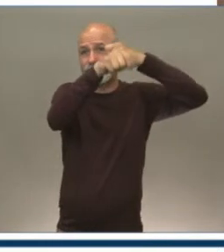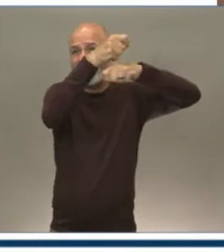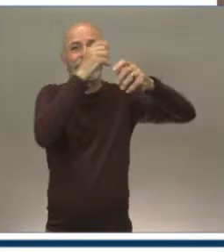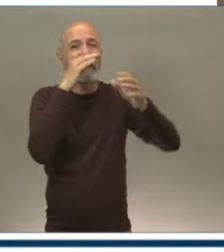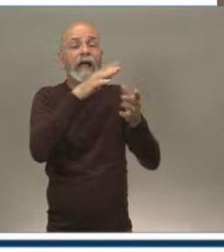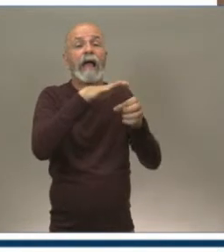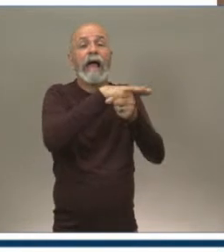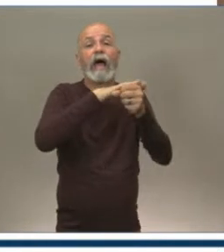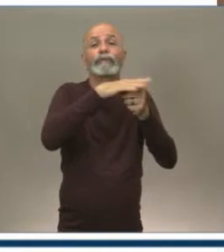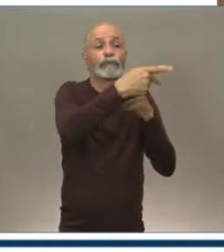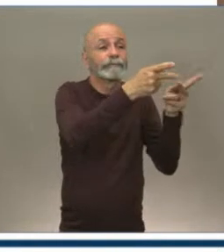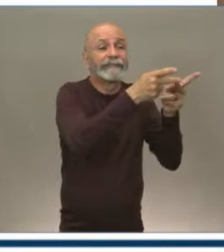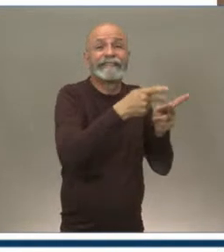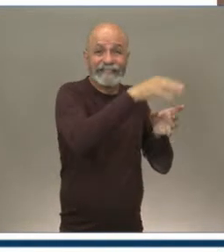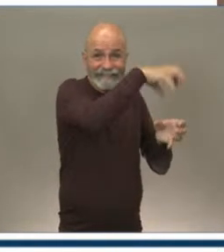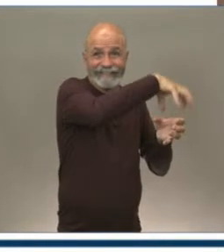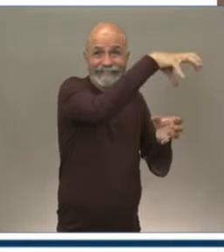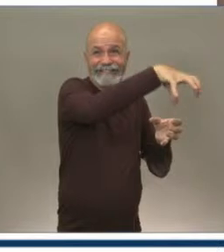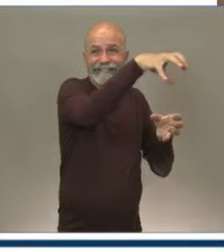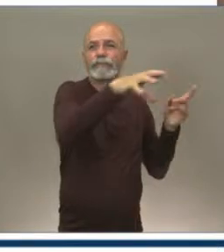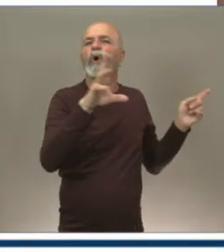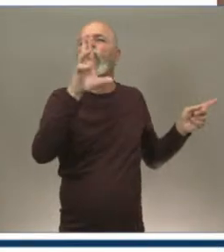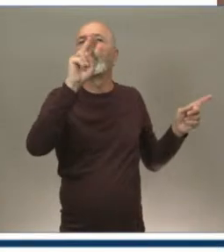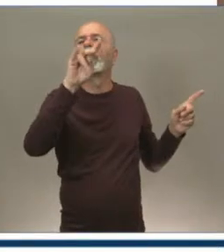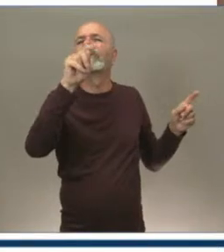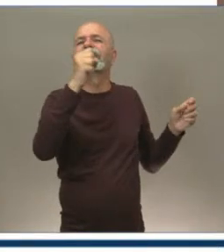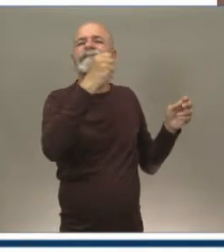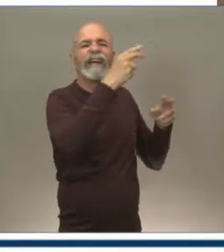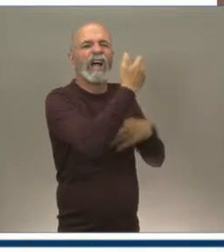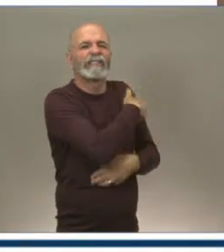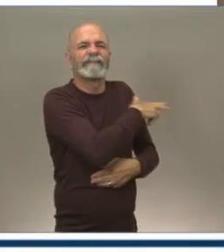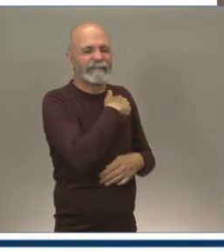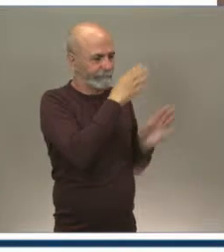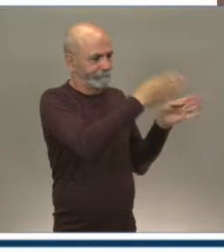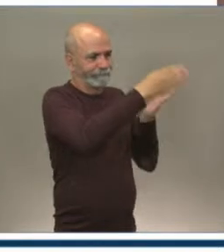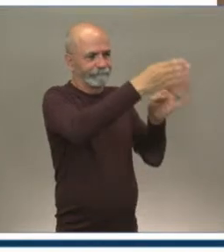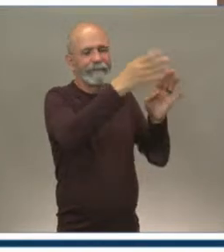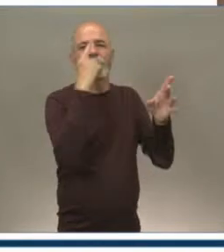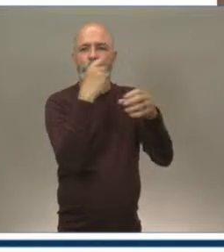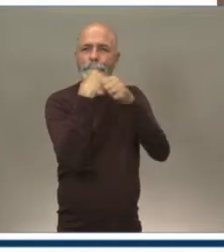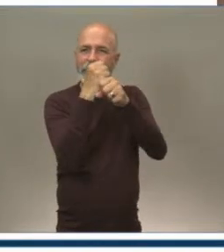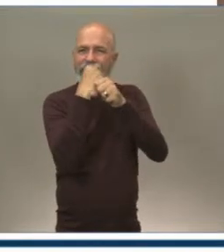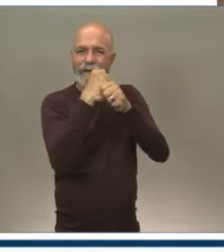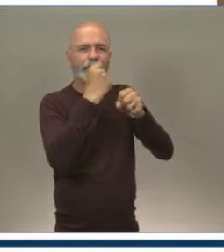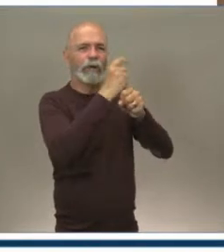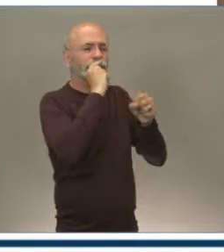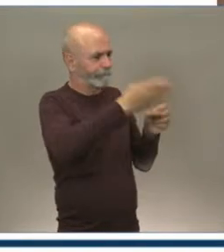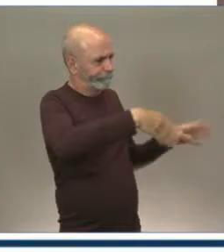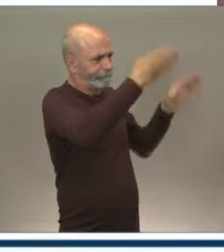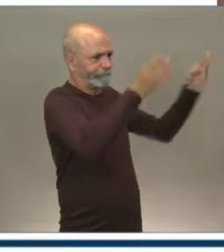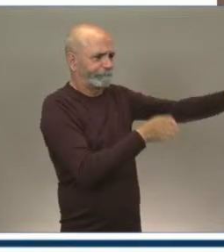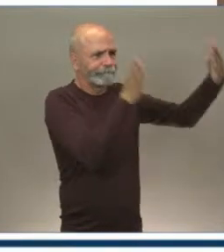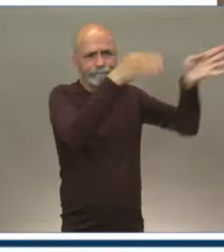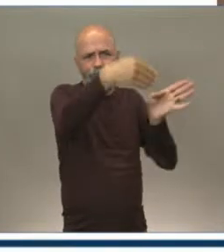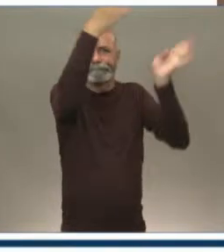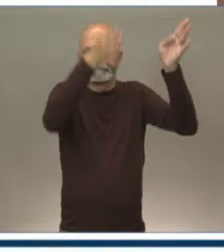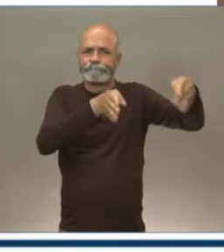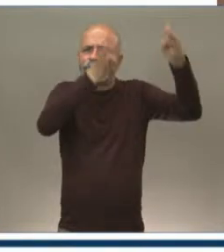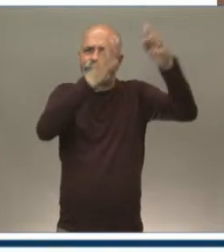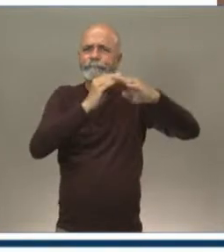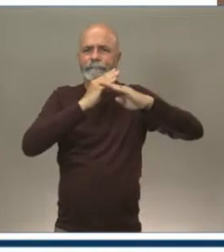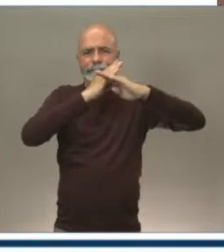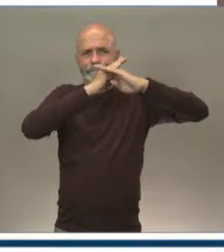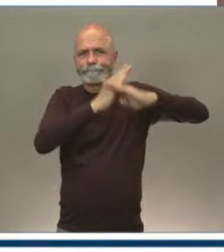in many of our units, we've actually created barriers and not so much